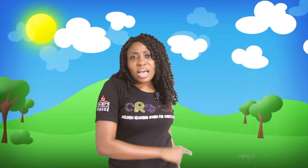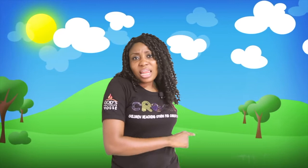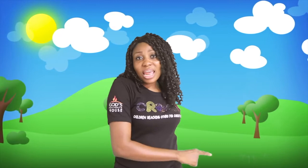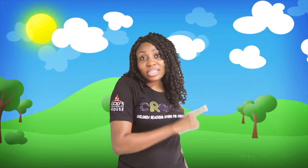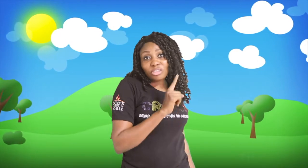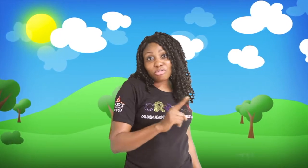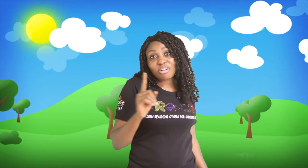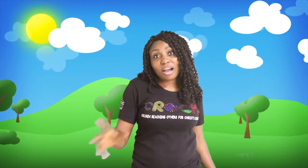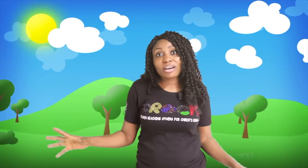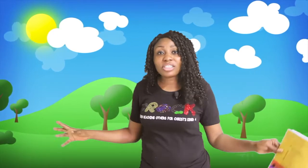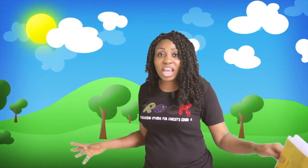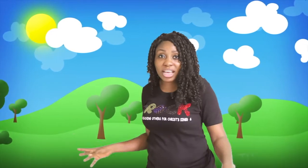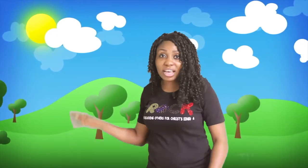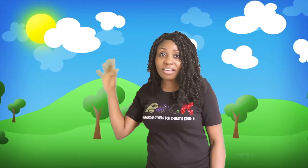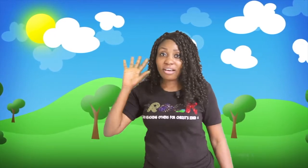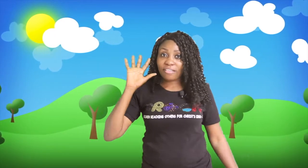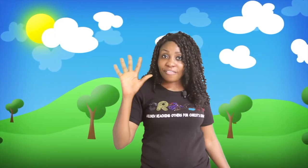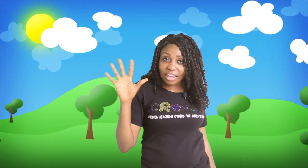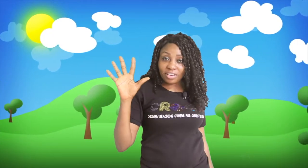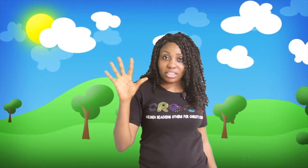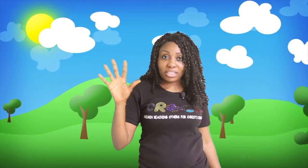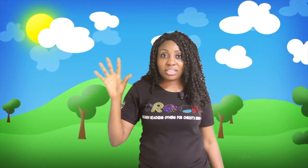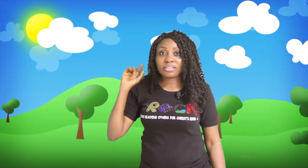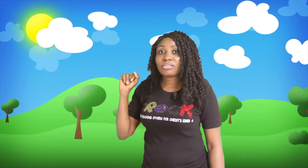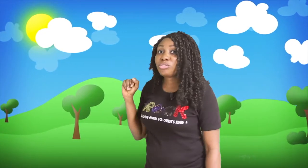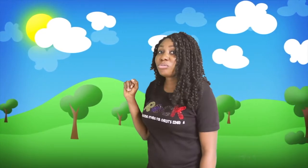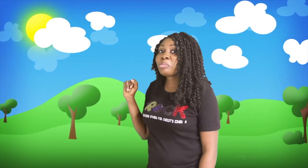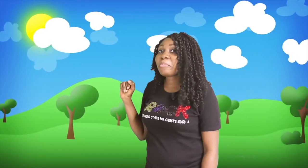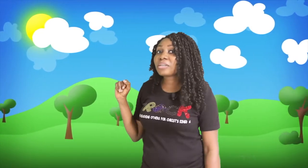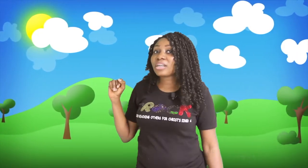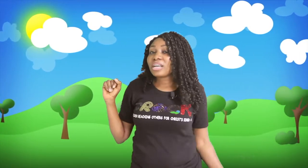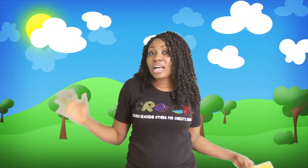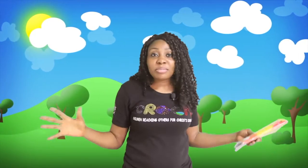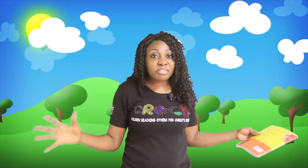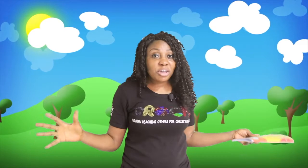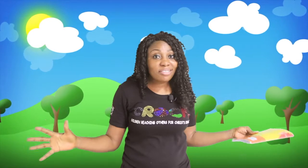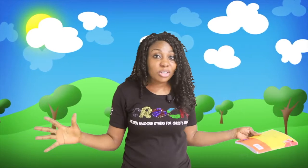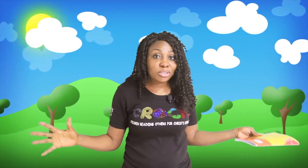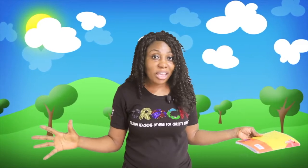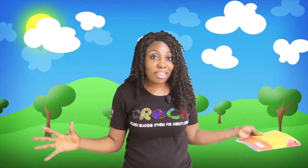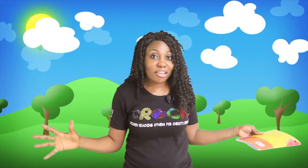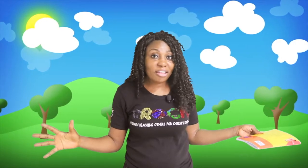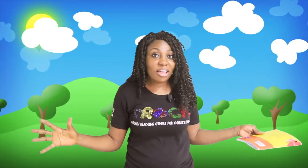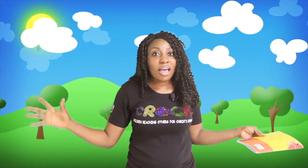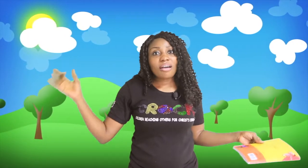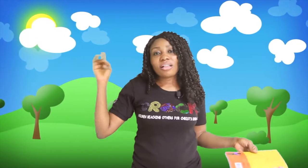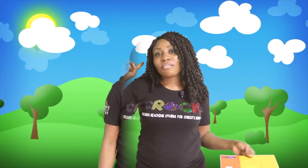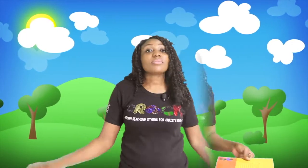on, let's do our check, our five list. Do you remember? How many of you have it all